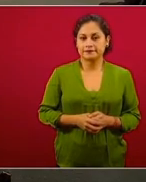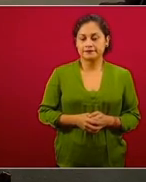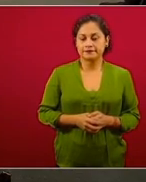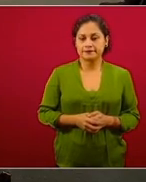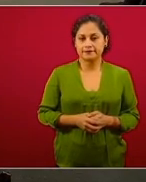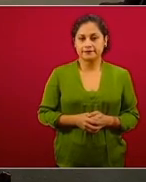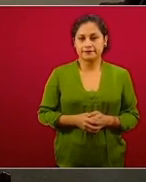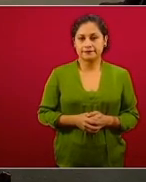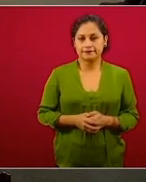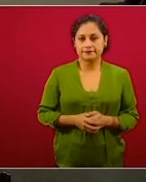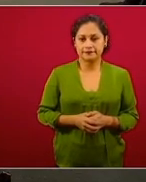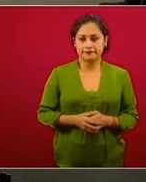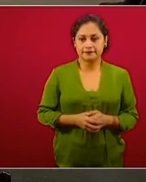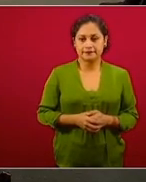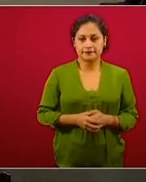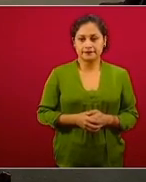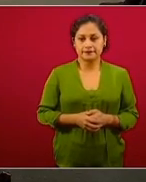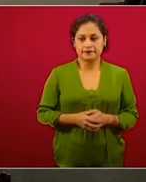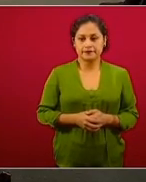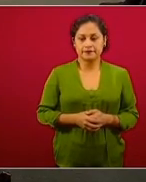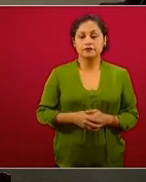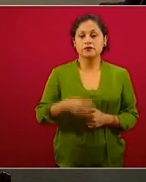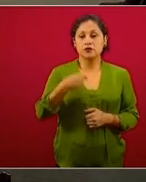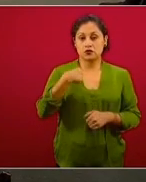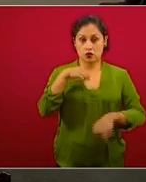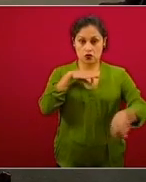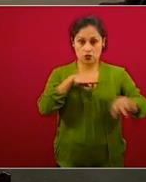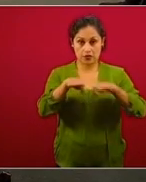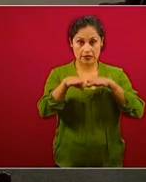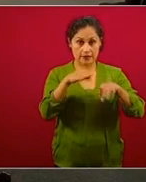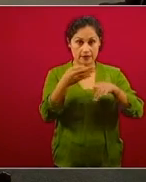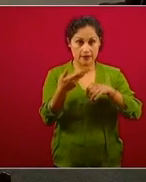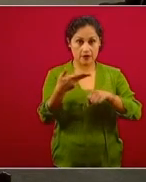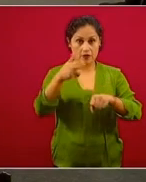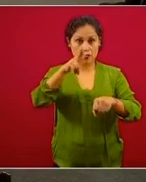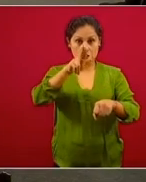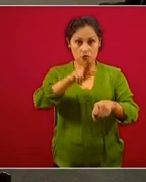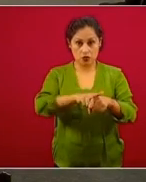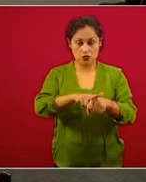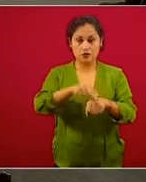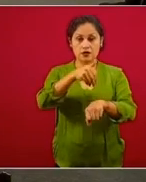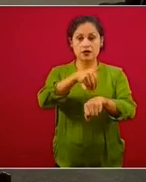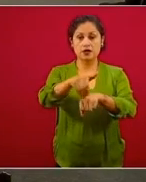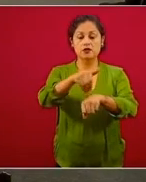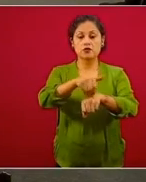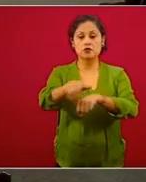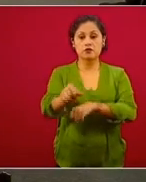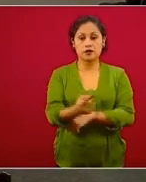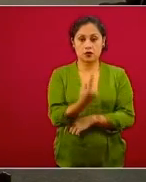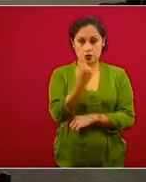Miranda. Yo estoy en el hospital regional número 1. I am in the hospital in